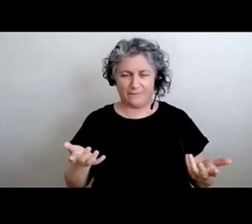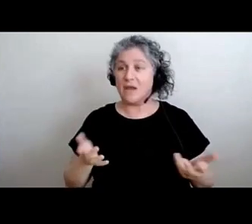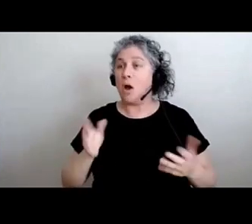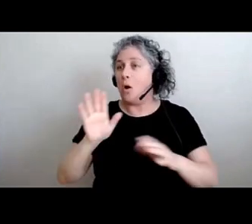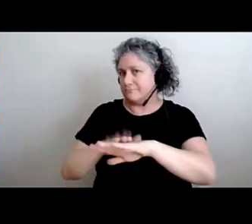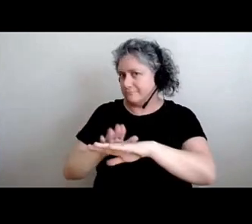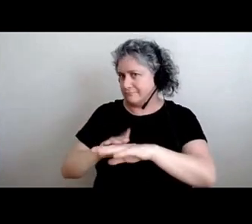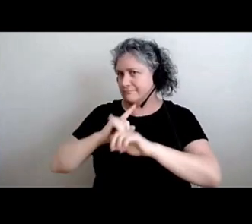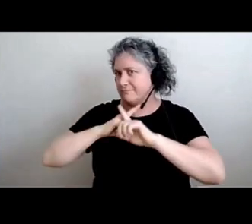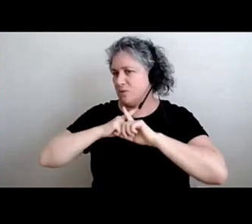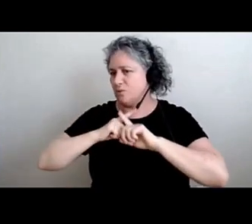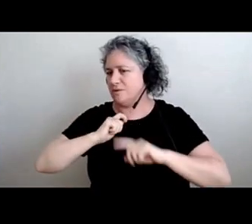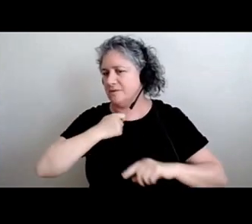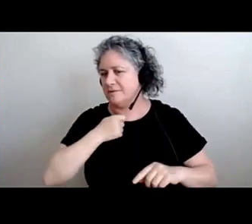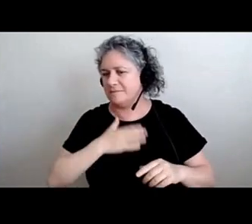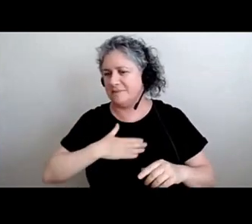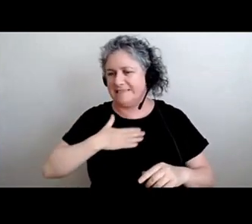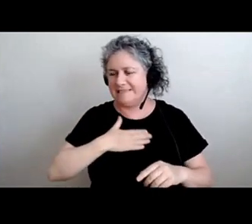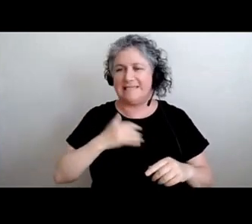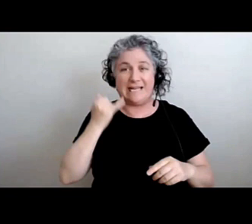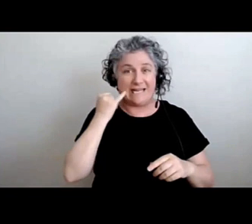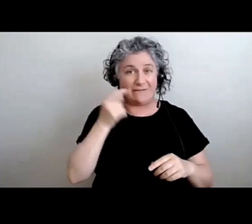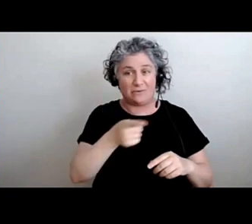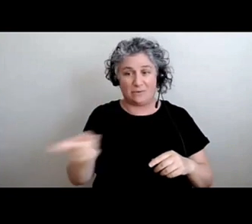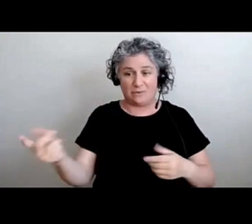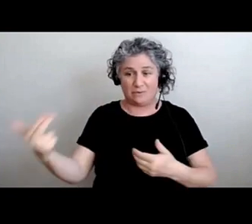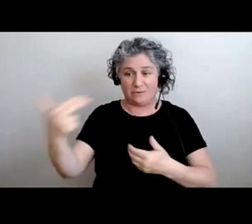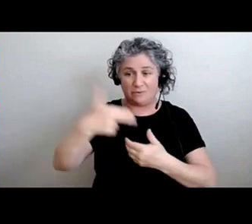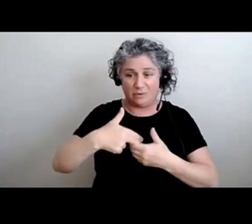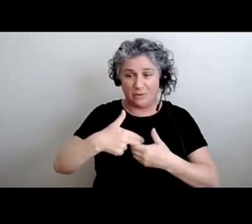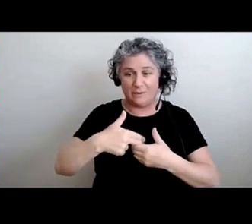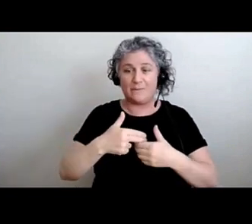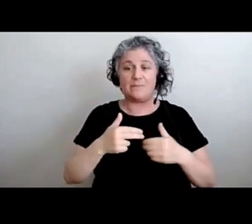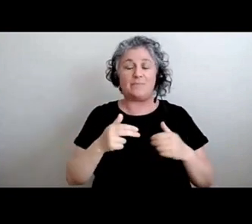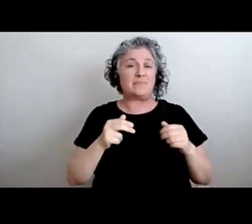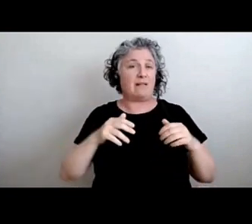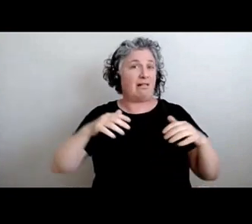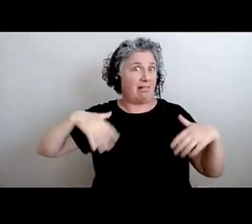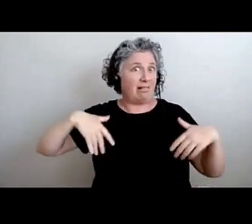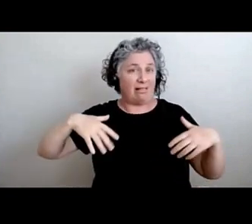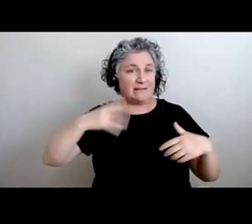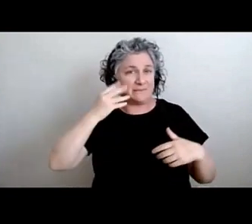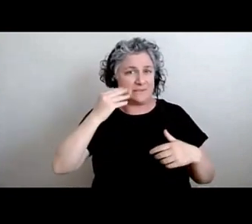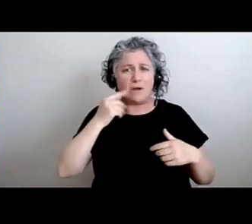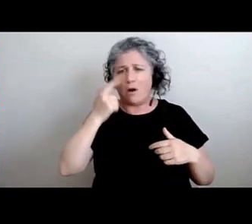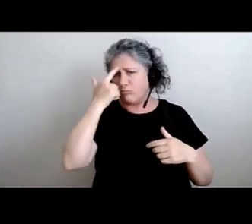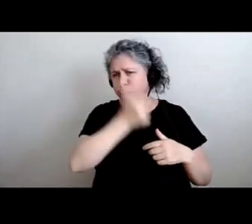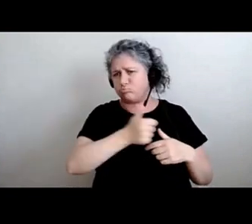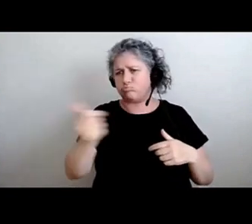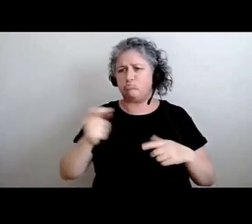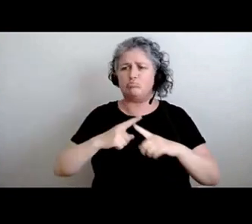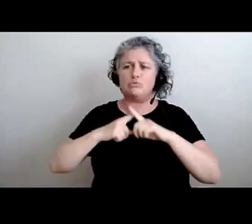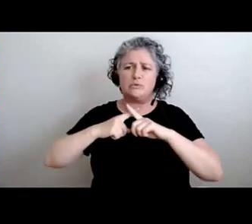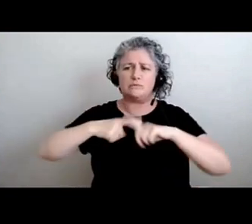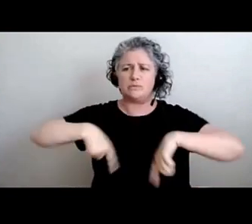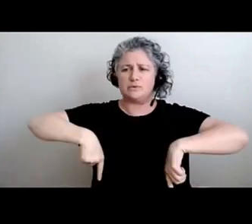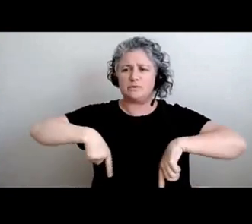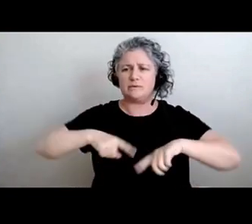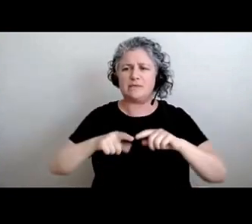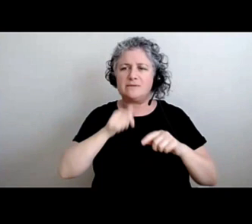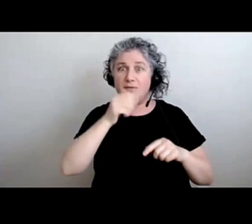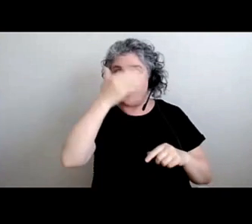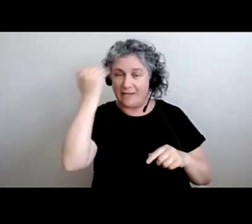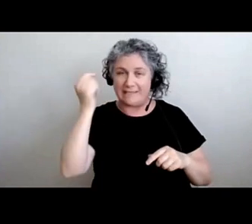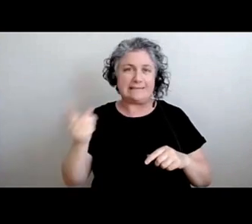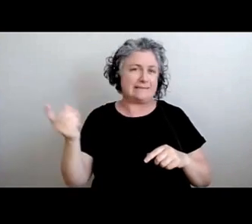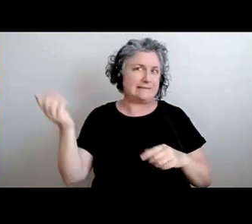everyone to mute yourself, just if you're joining in and you haven't done so. We try to leave it open to you to mute and unmute, but don't forget to